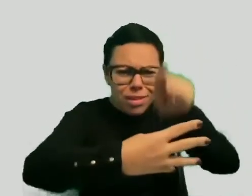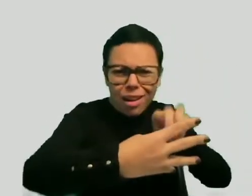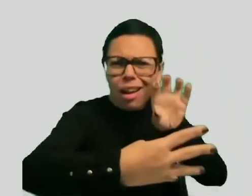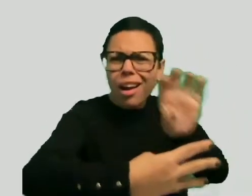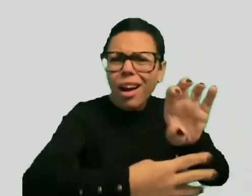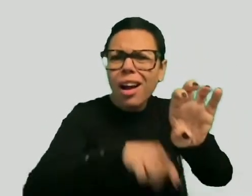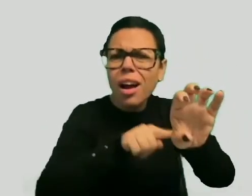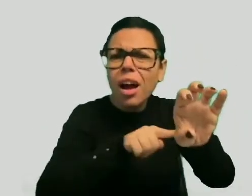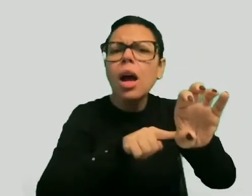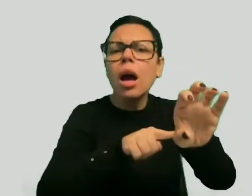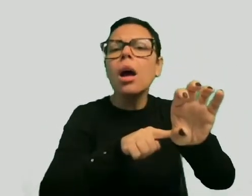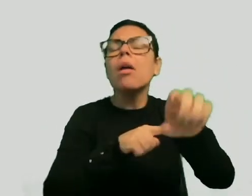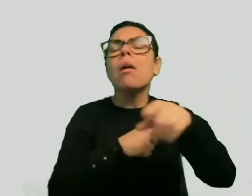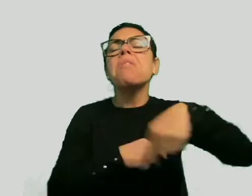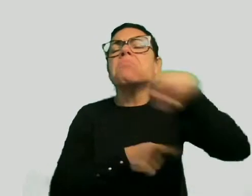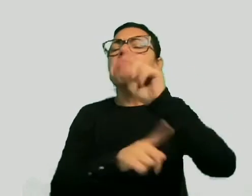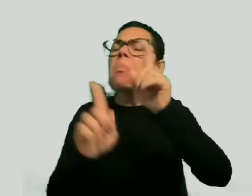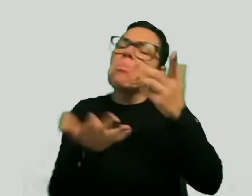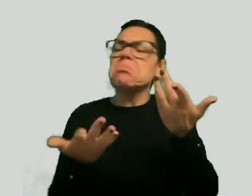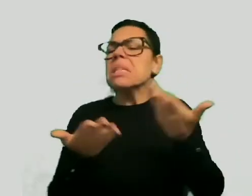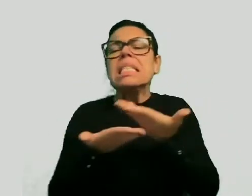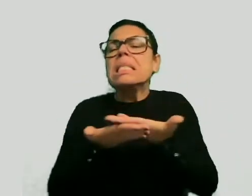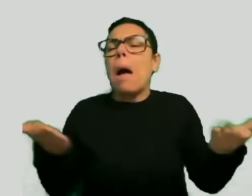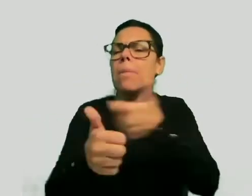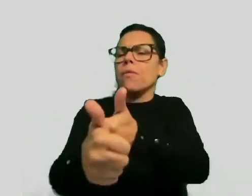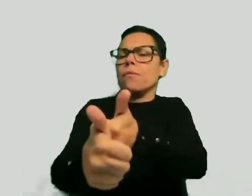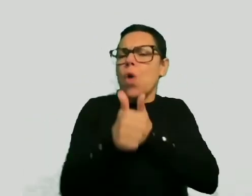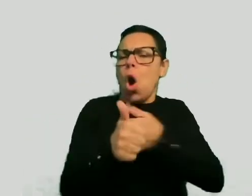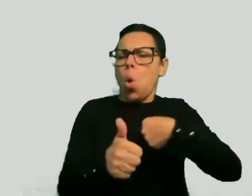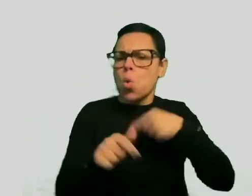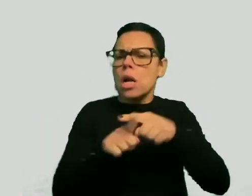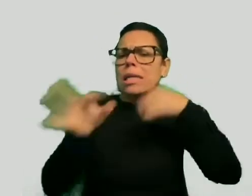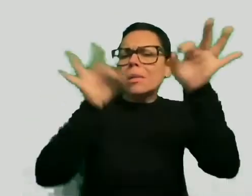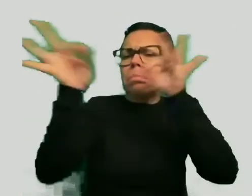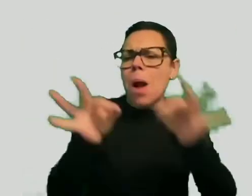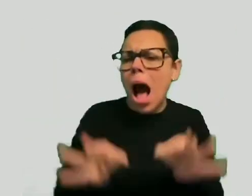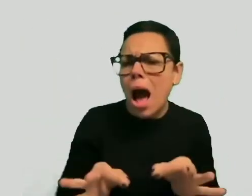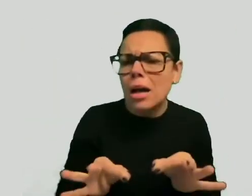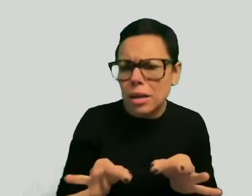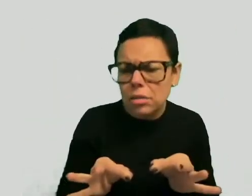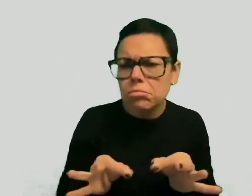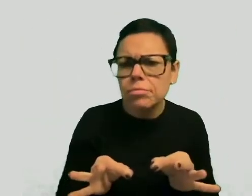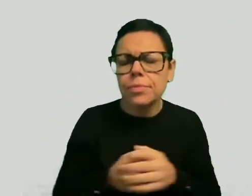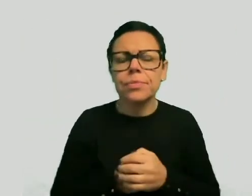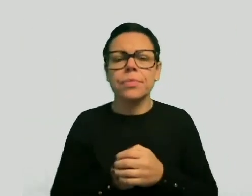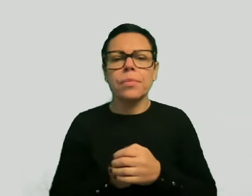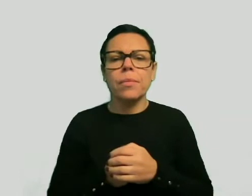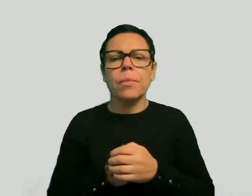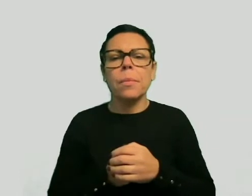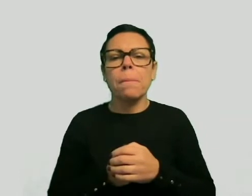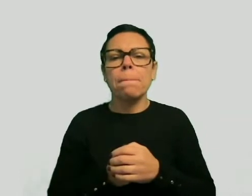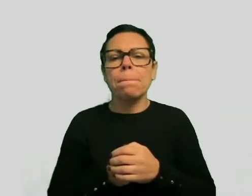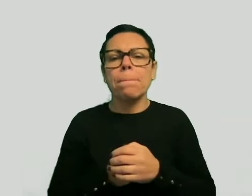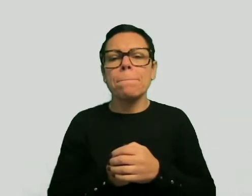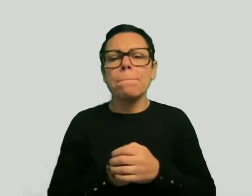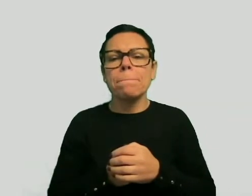you look to the left, what do you see? And hopefully this will give us a little indication for people who are physically in the room and people who are at home, because